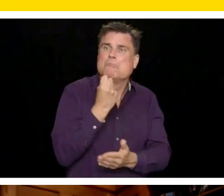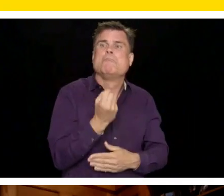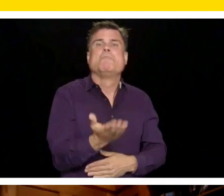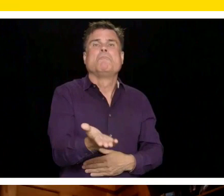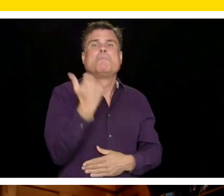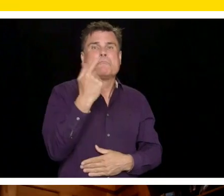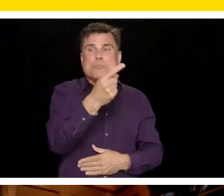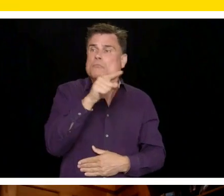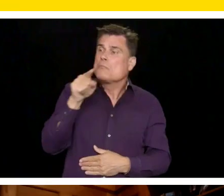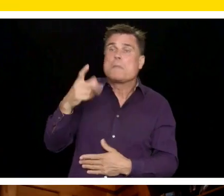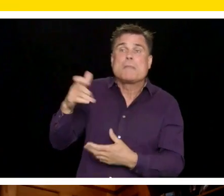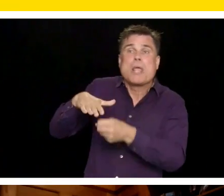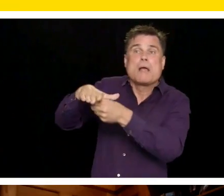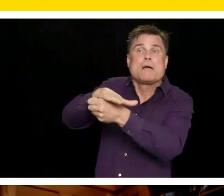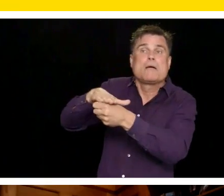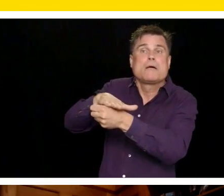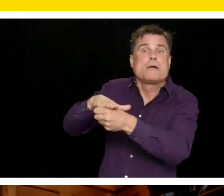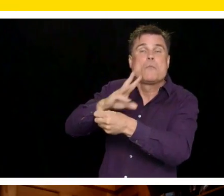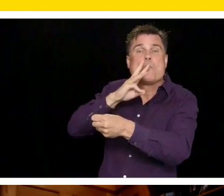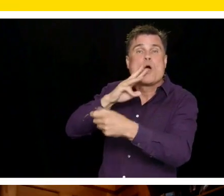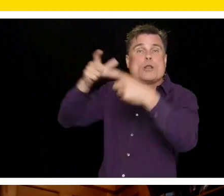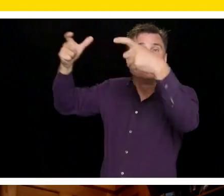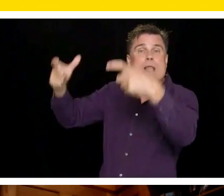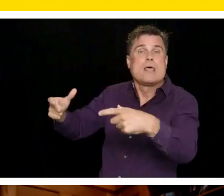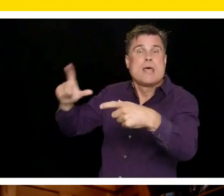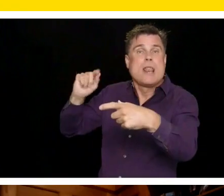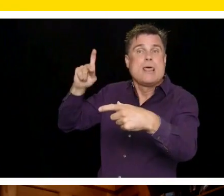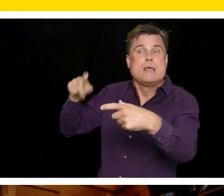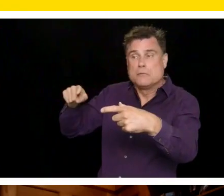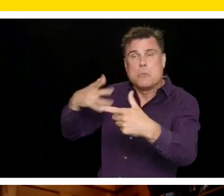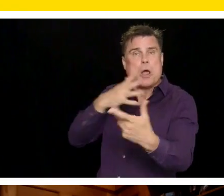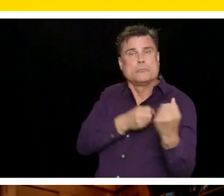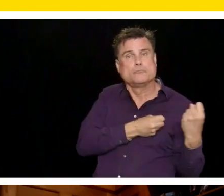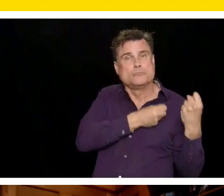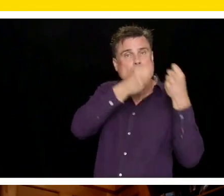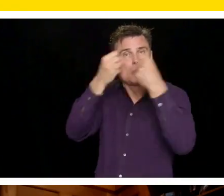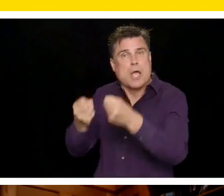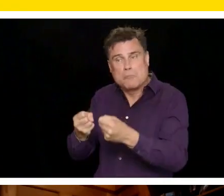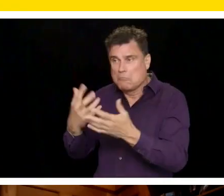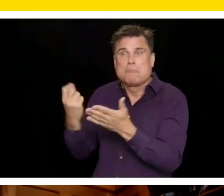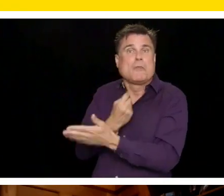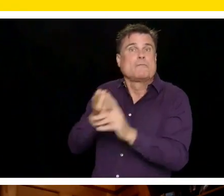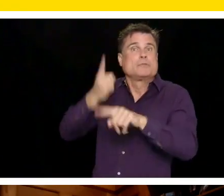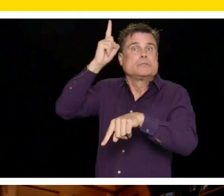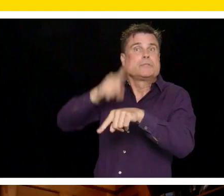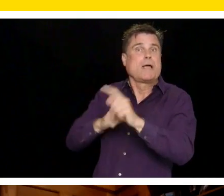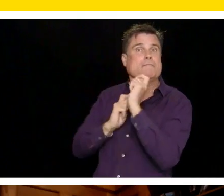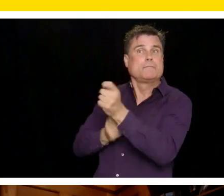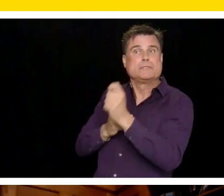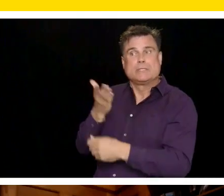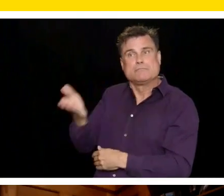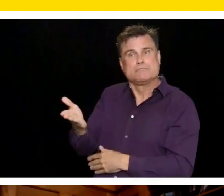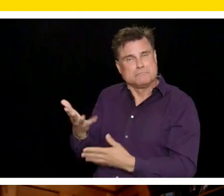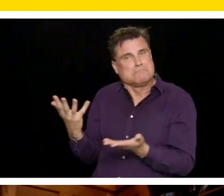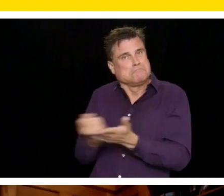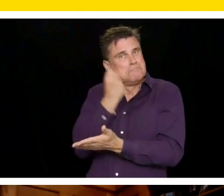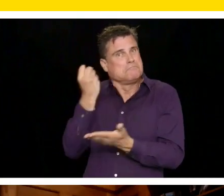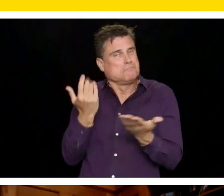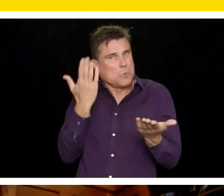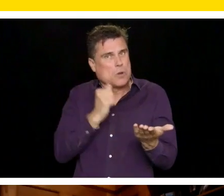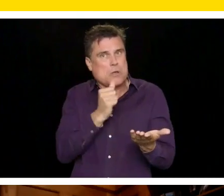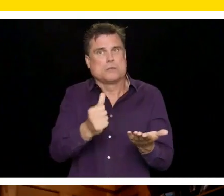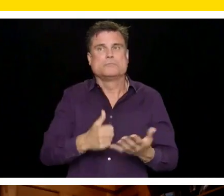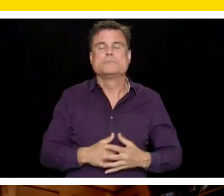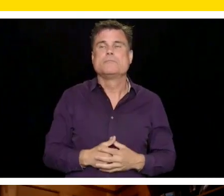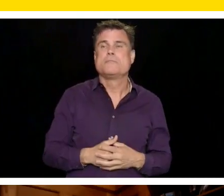really experience some of those local amazing businesses in your own backyard who are providing a really great experience